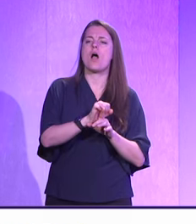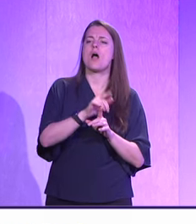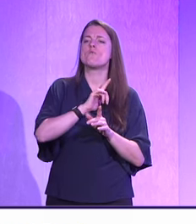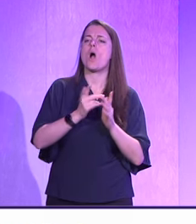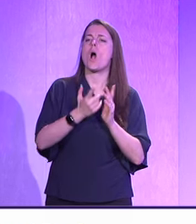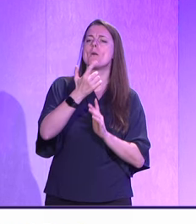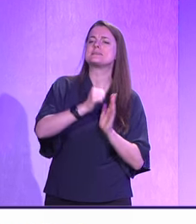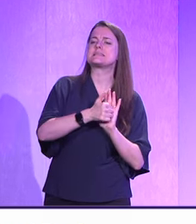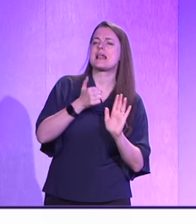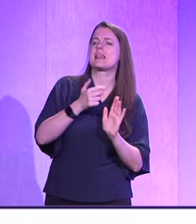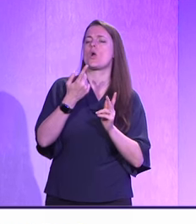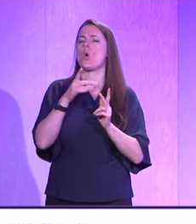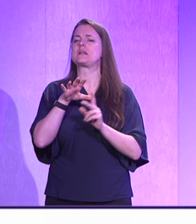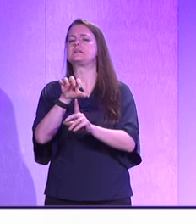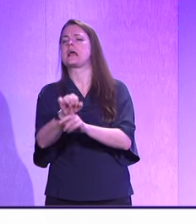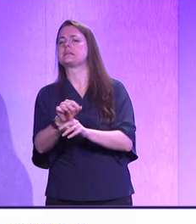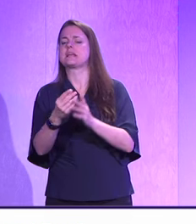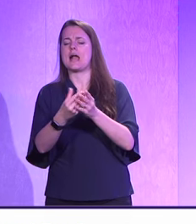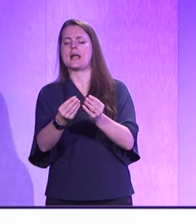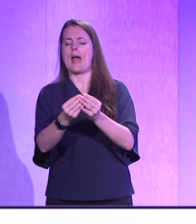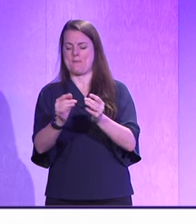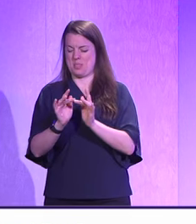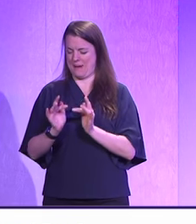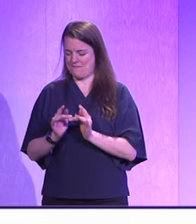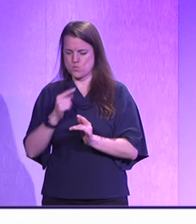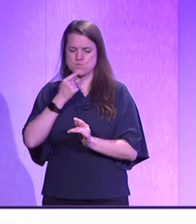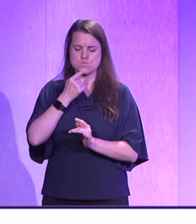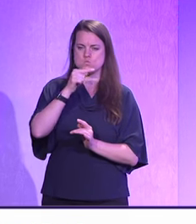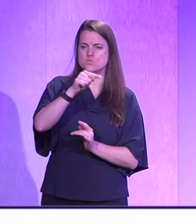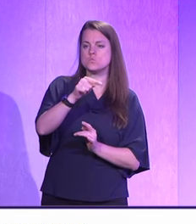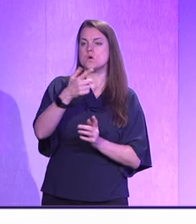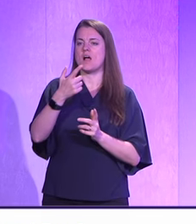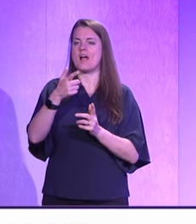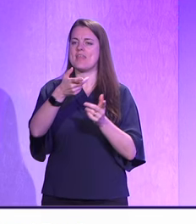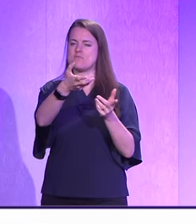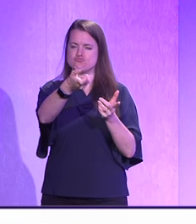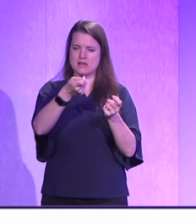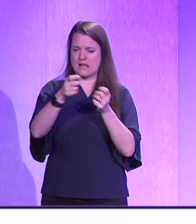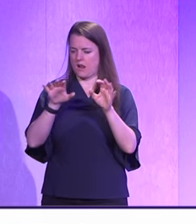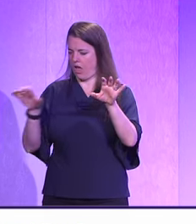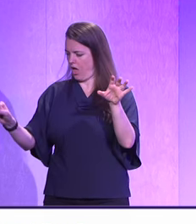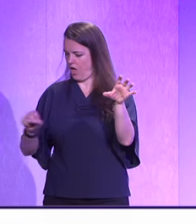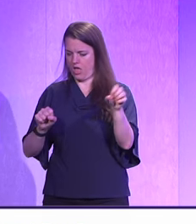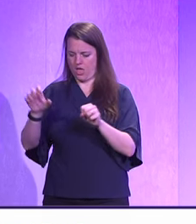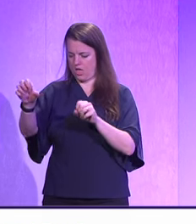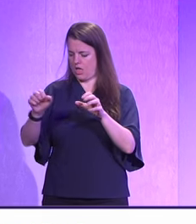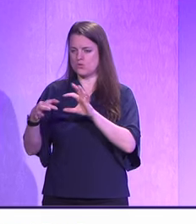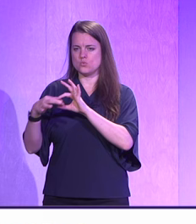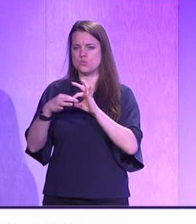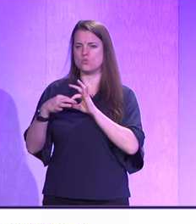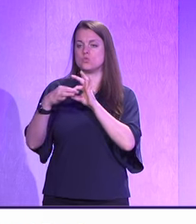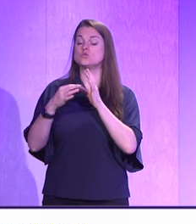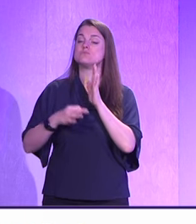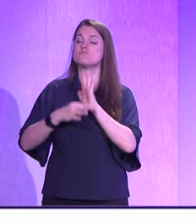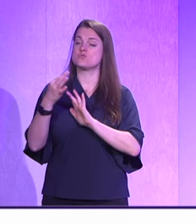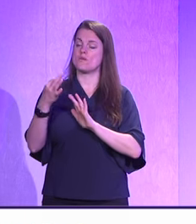maybe training or something, detecting a gap in the platform, and then going down that cycle multiple times to improve the experience